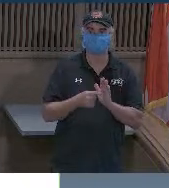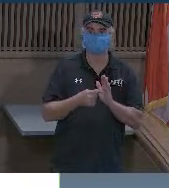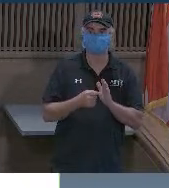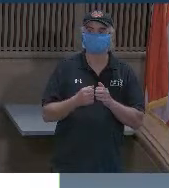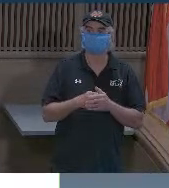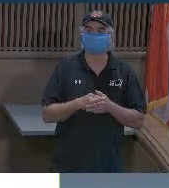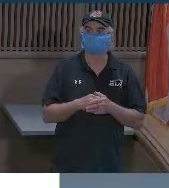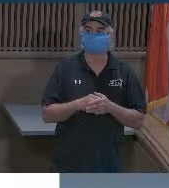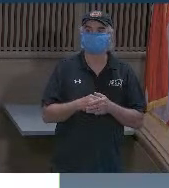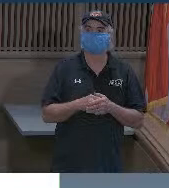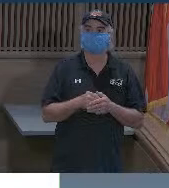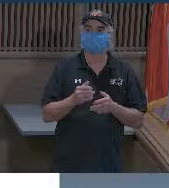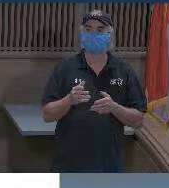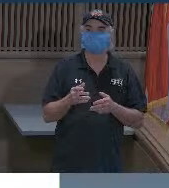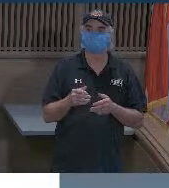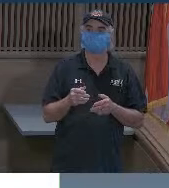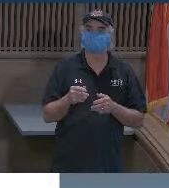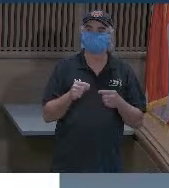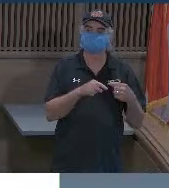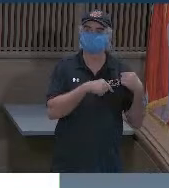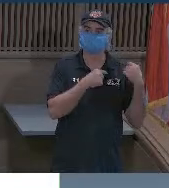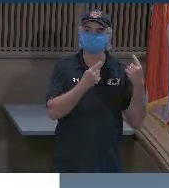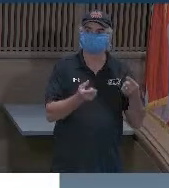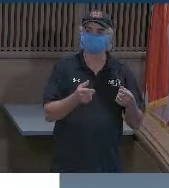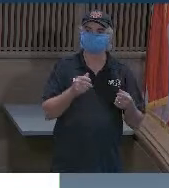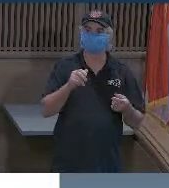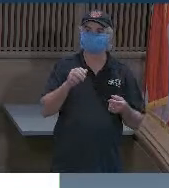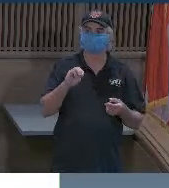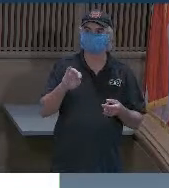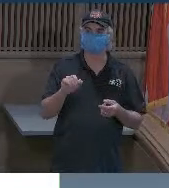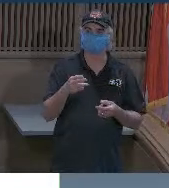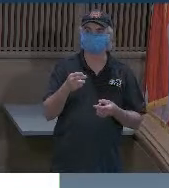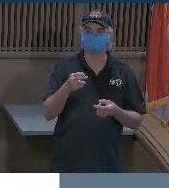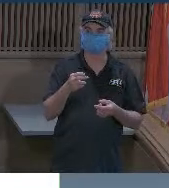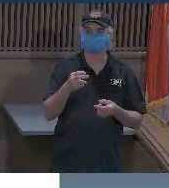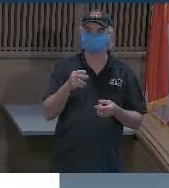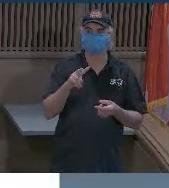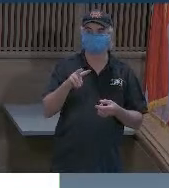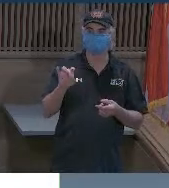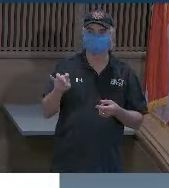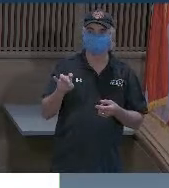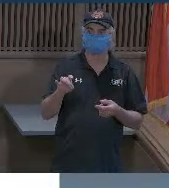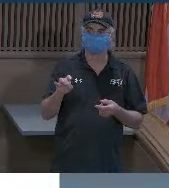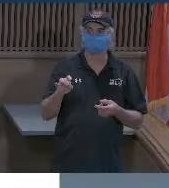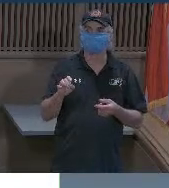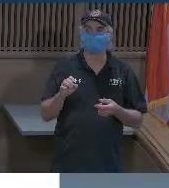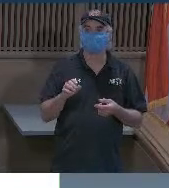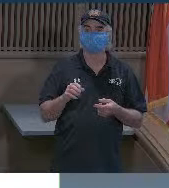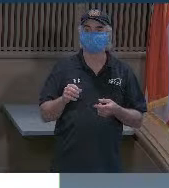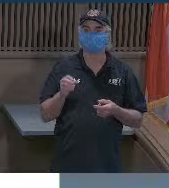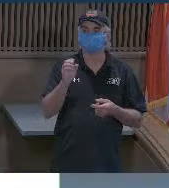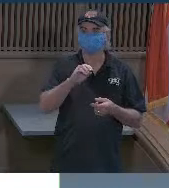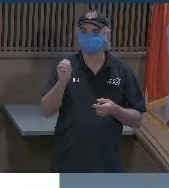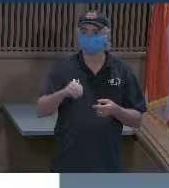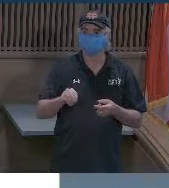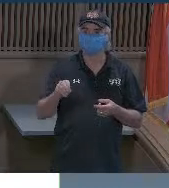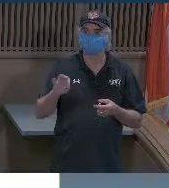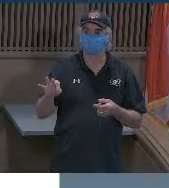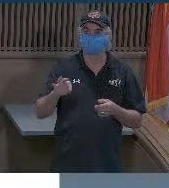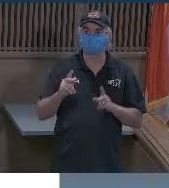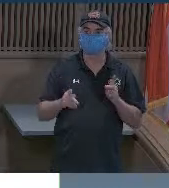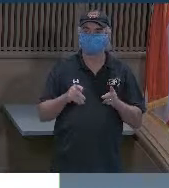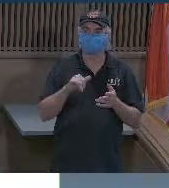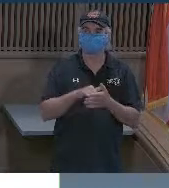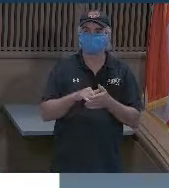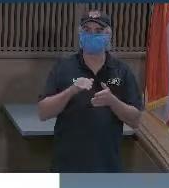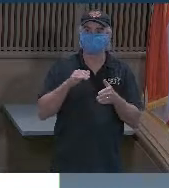story. Since March 28th, the percentage of patients who are